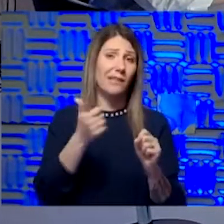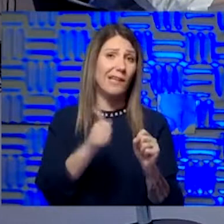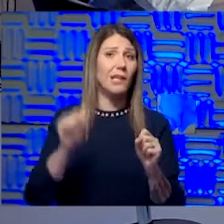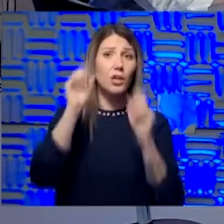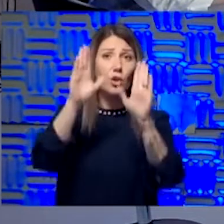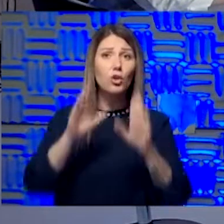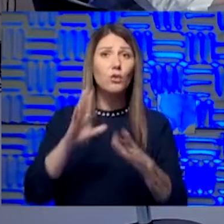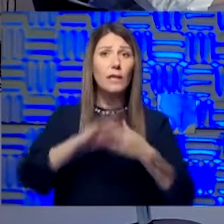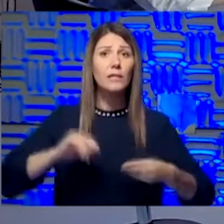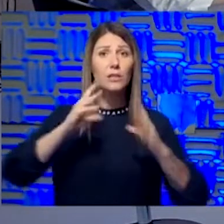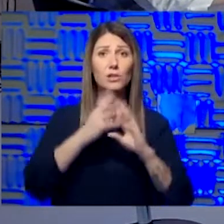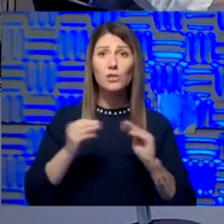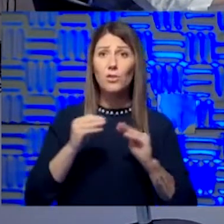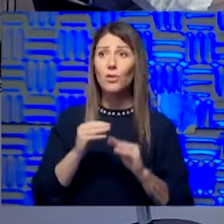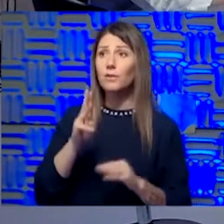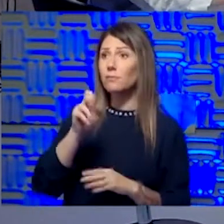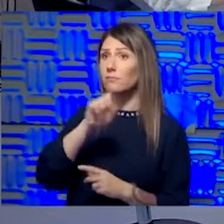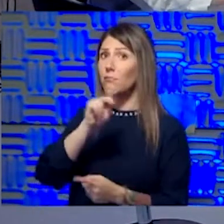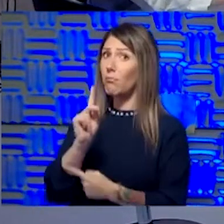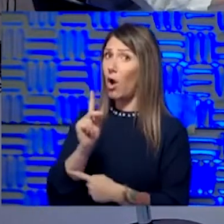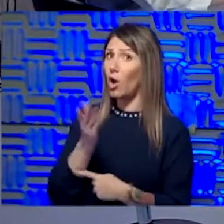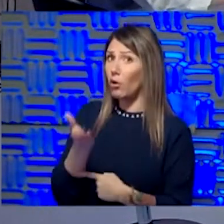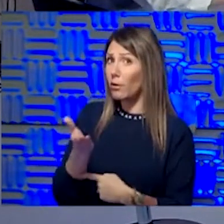to tell? Mark? Doctors?